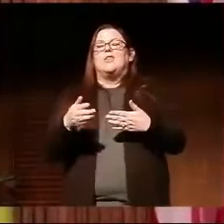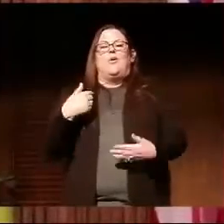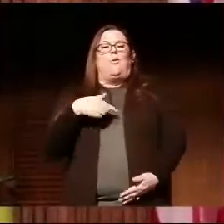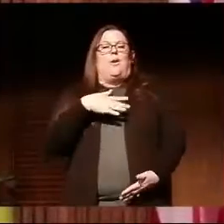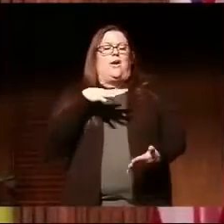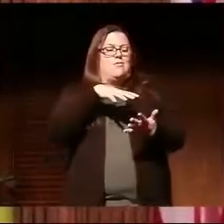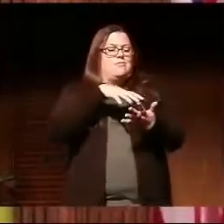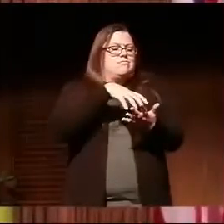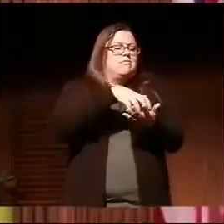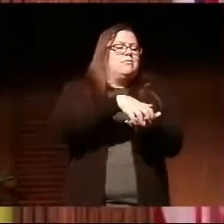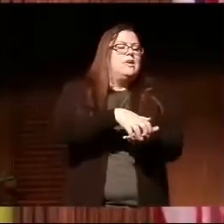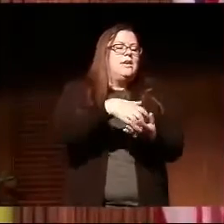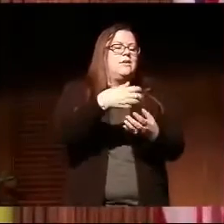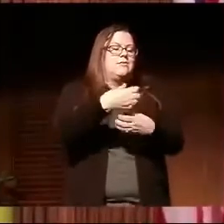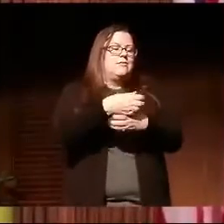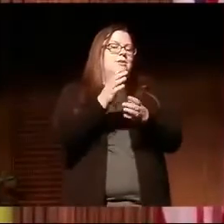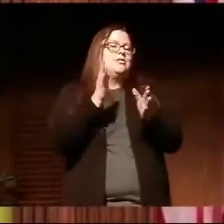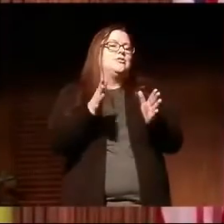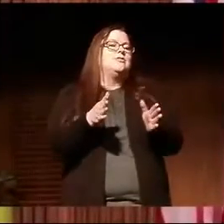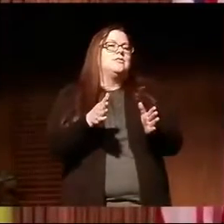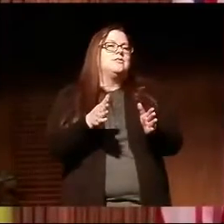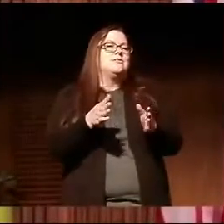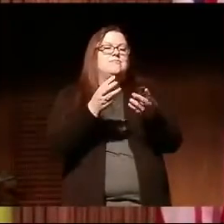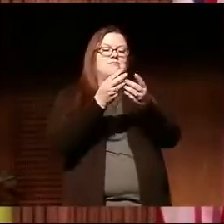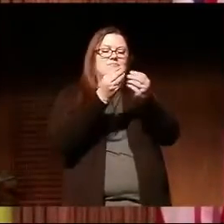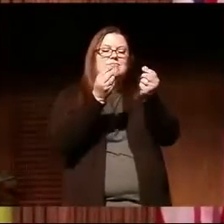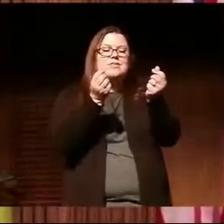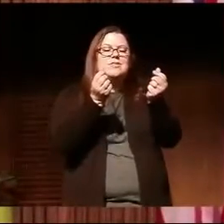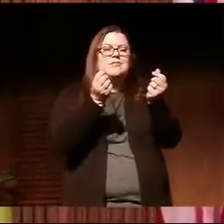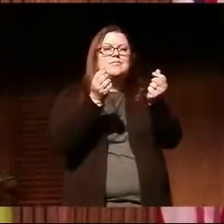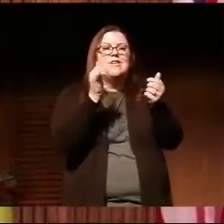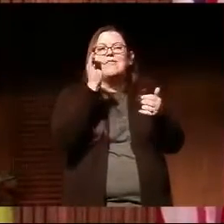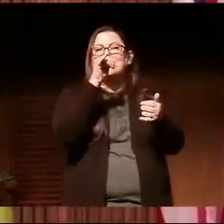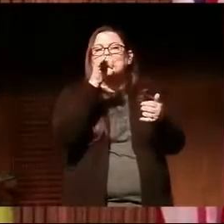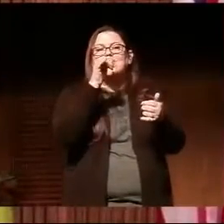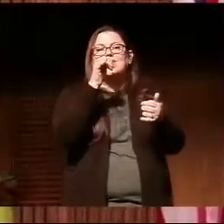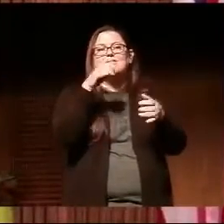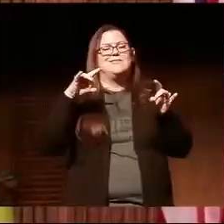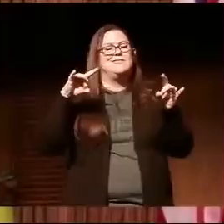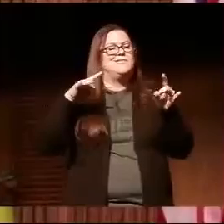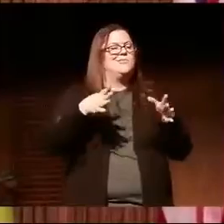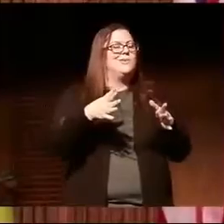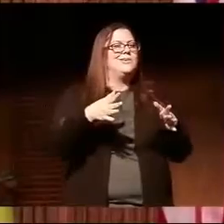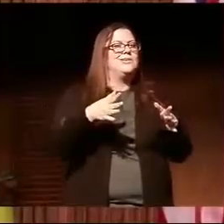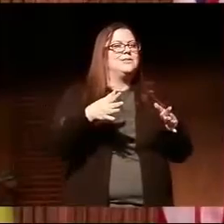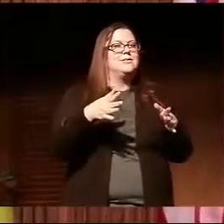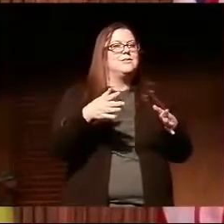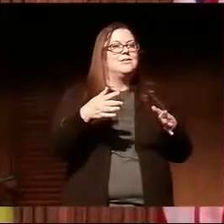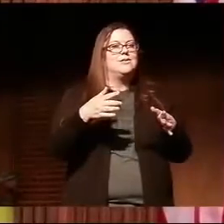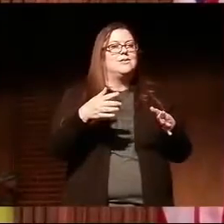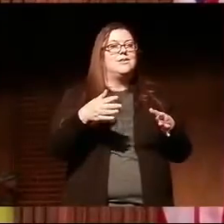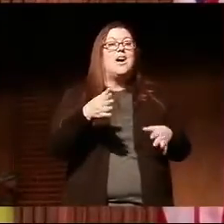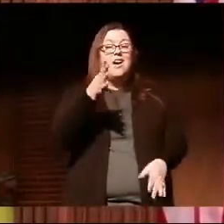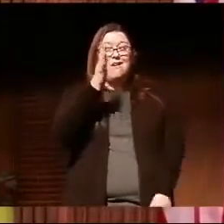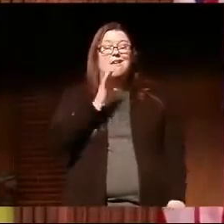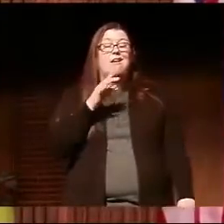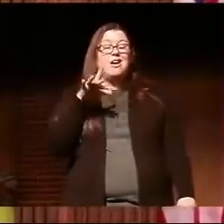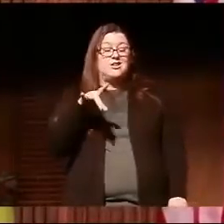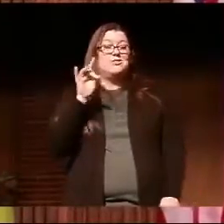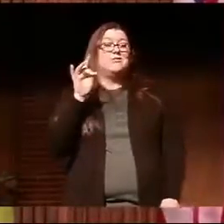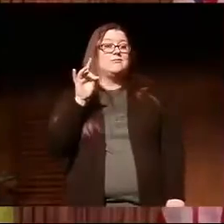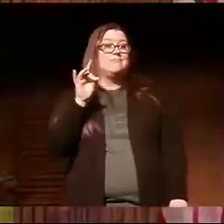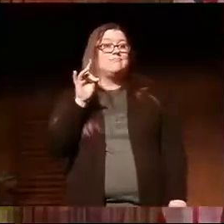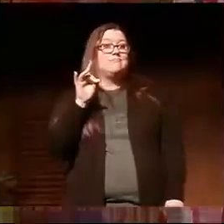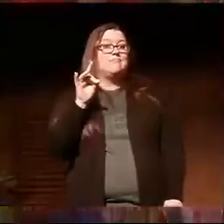weak creatures of dust, foolish, low and despised. Yeah, but God's chosen you. Now